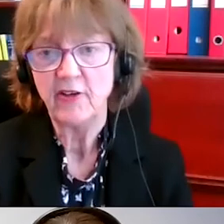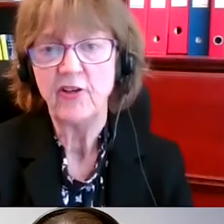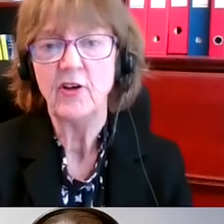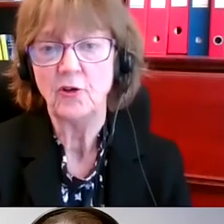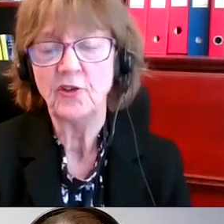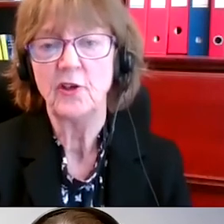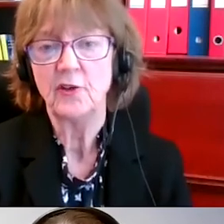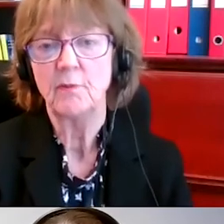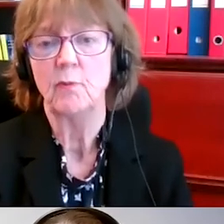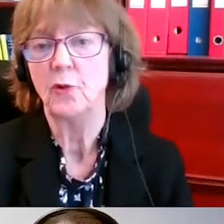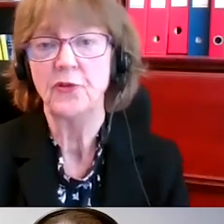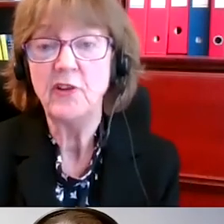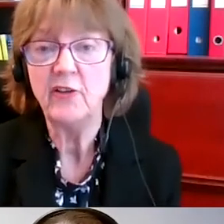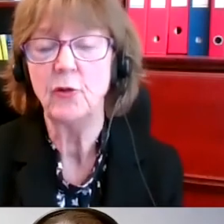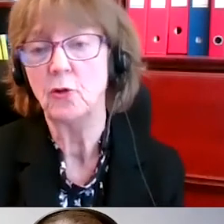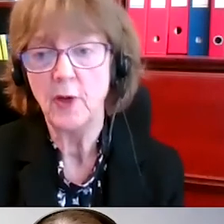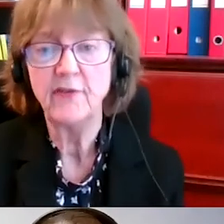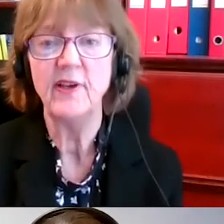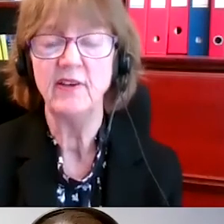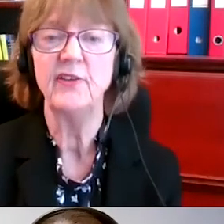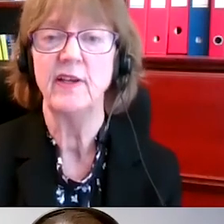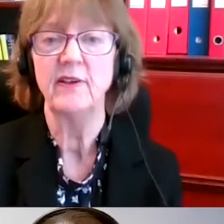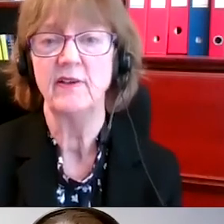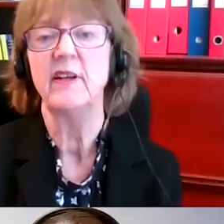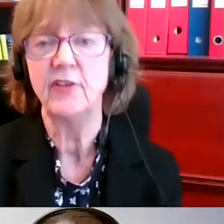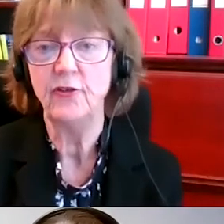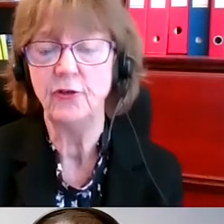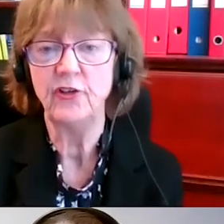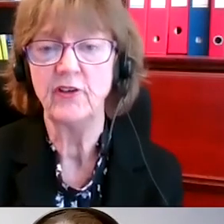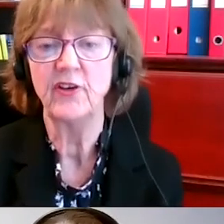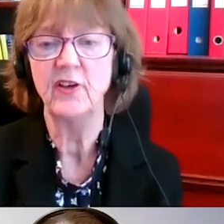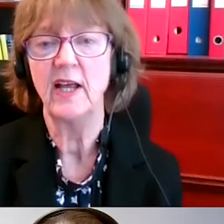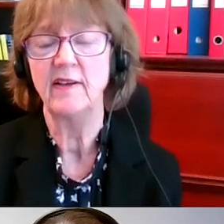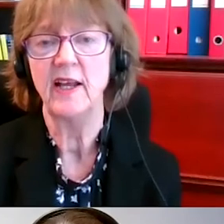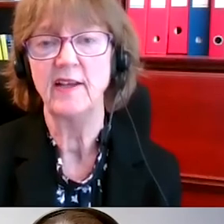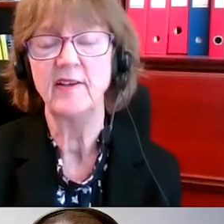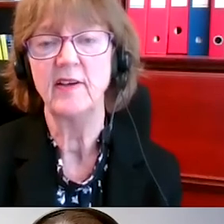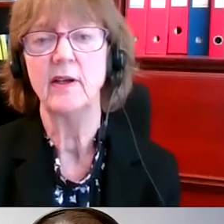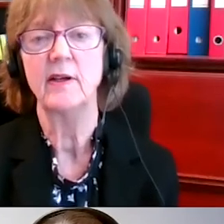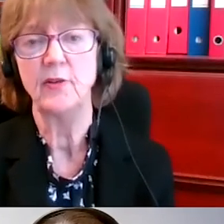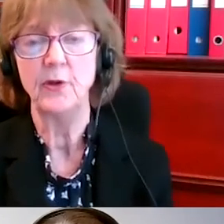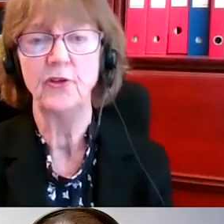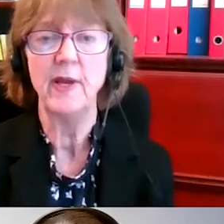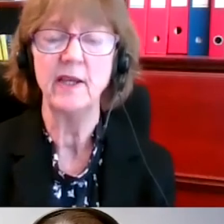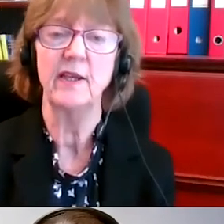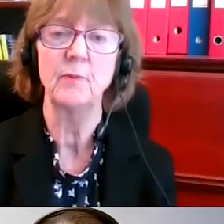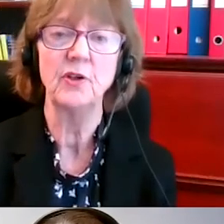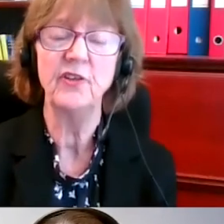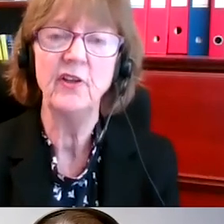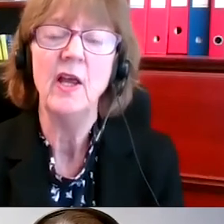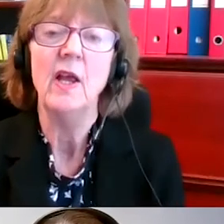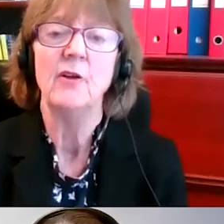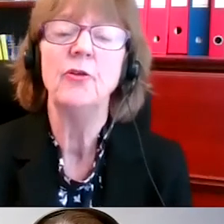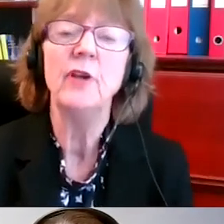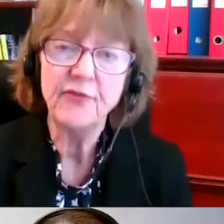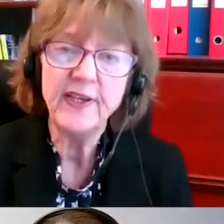an obligation on authorities or whoever it is that listens to children and is supposed to make